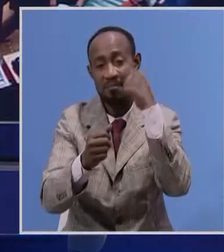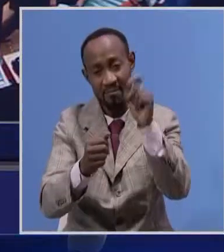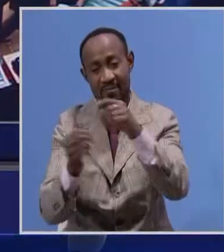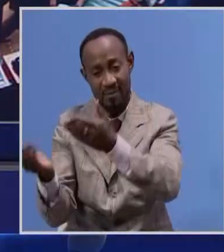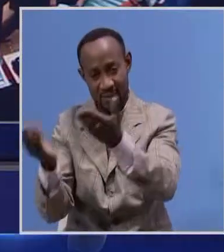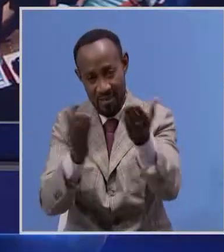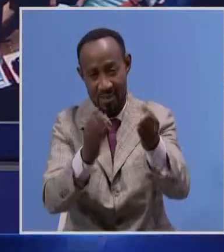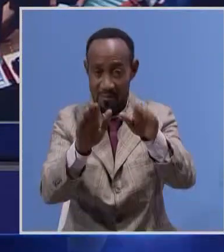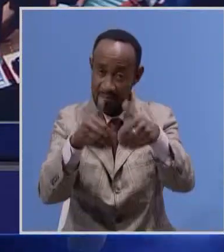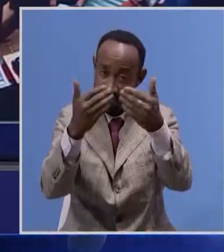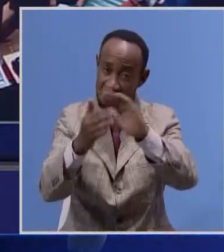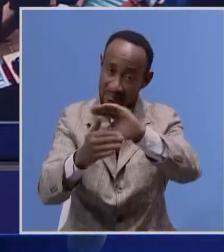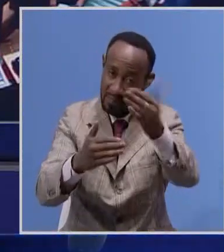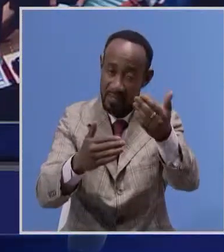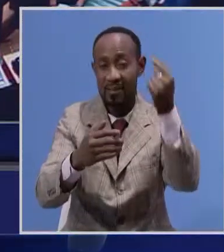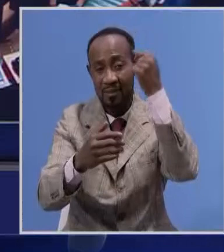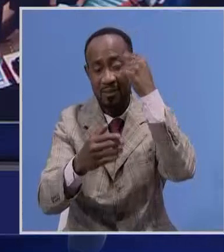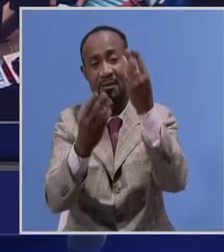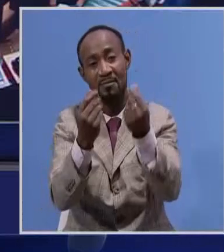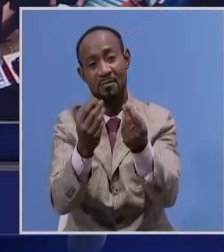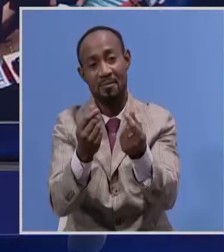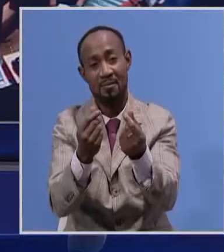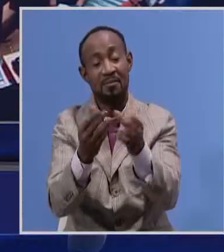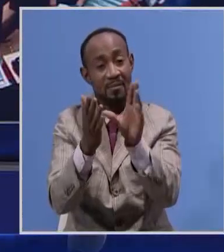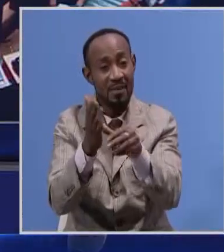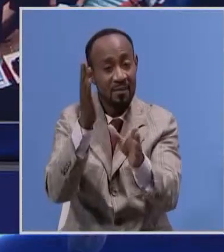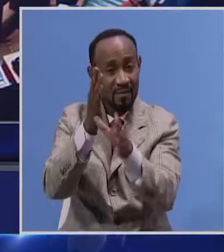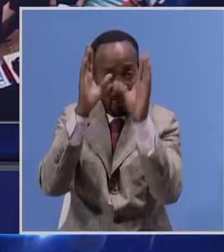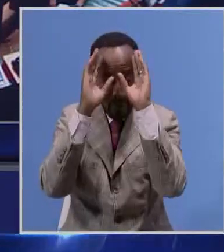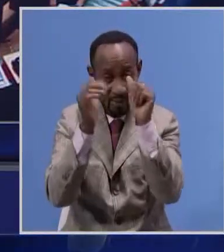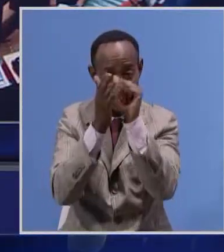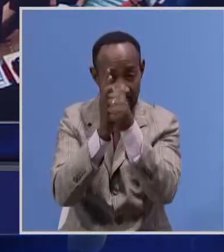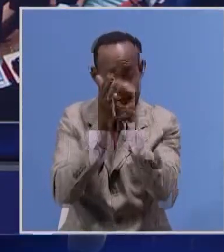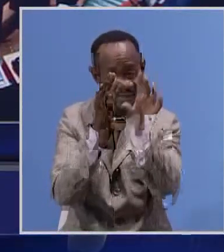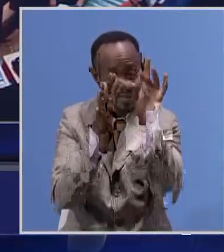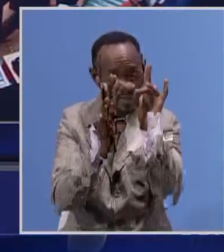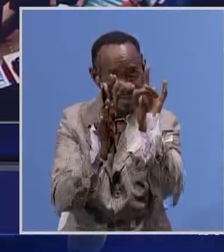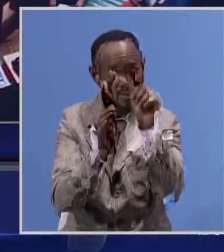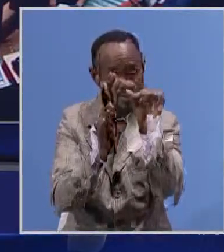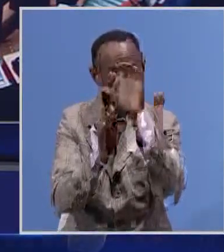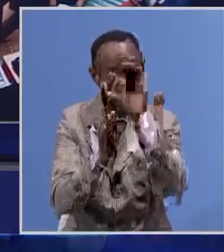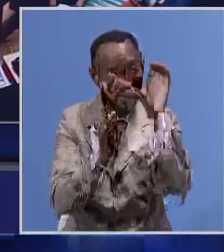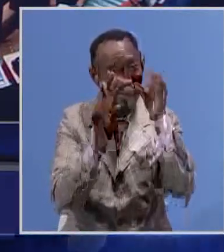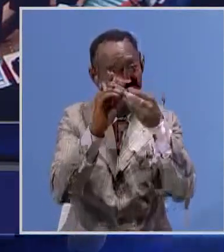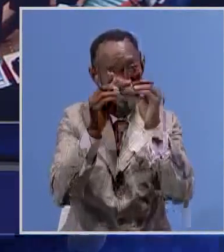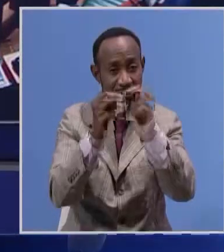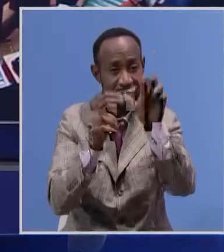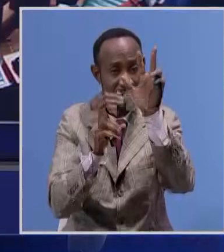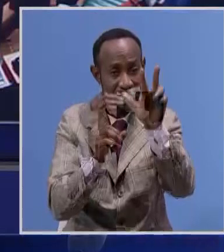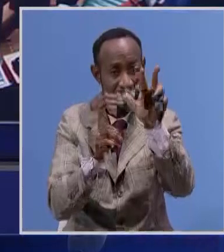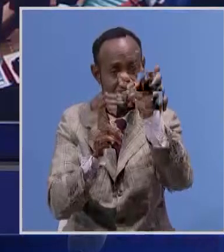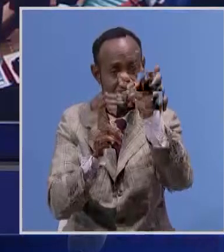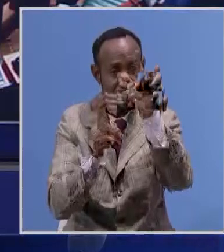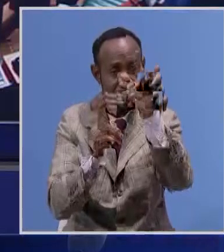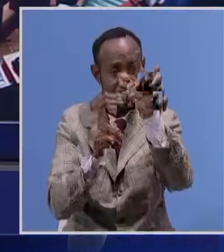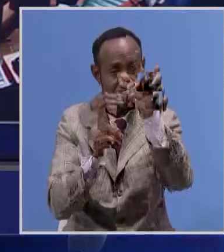the resources to the state. Mrs. NALUMANGO says Section 80 of the Anti-Corruption Commission, Number 3 of 2012,